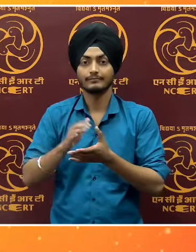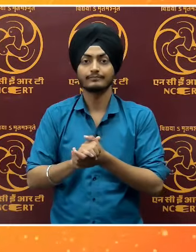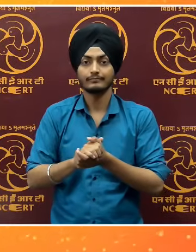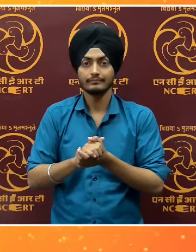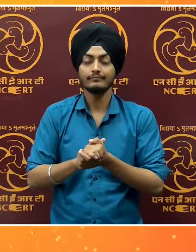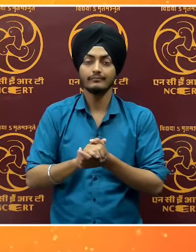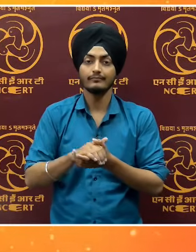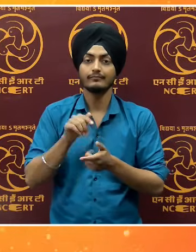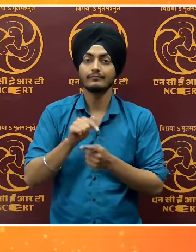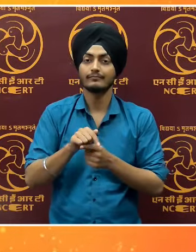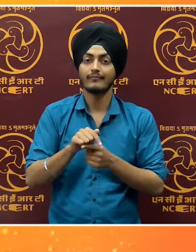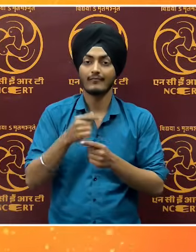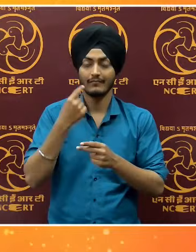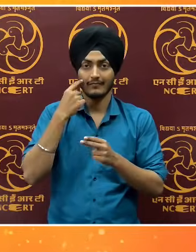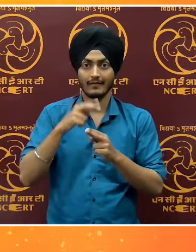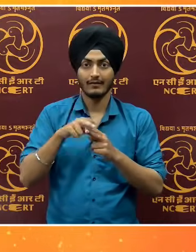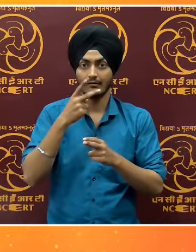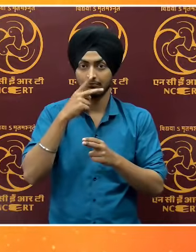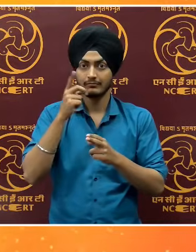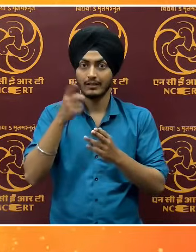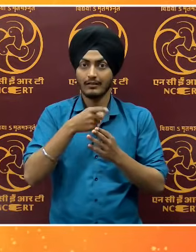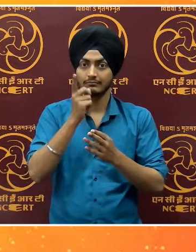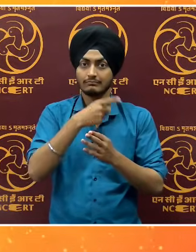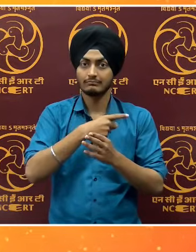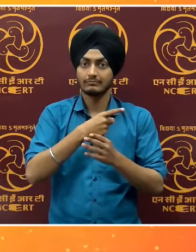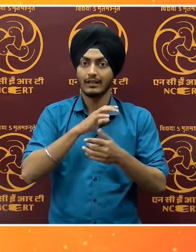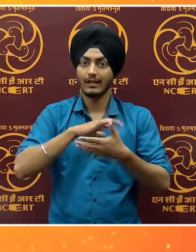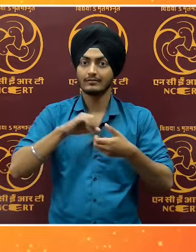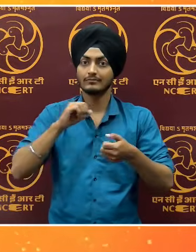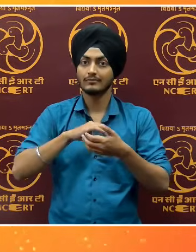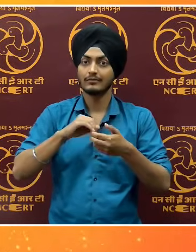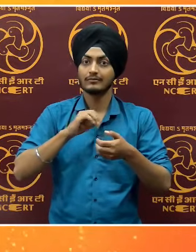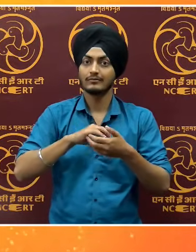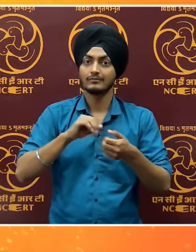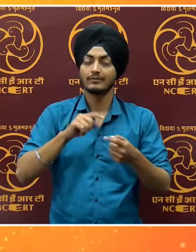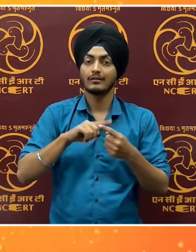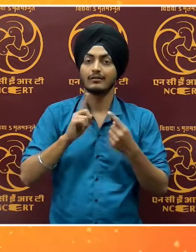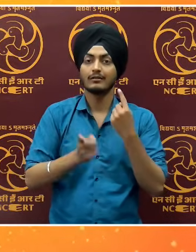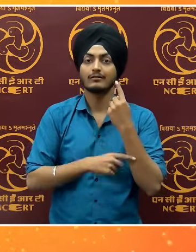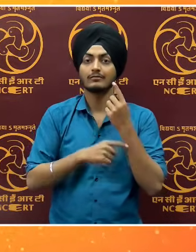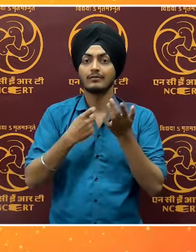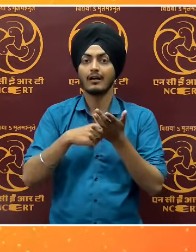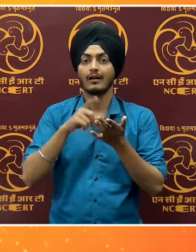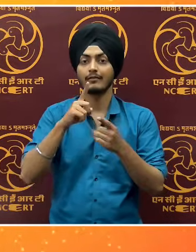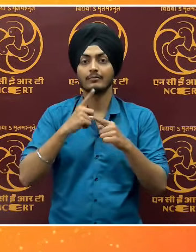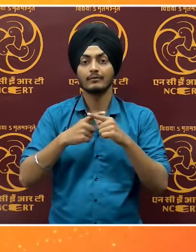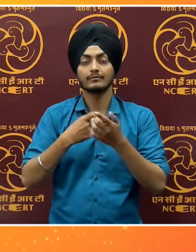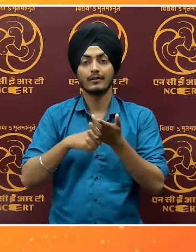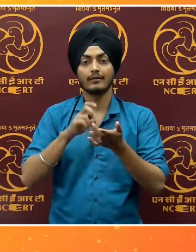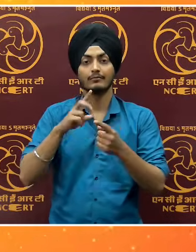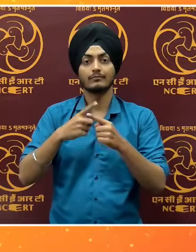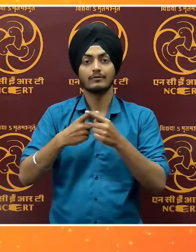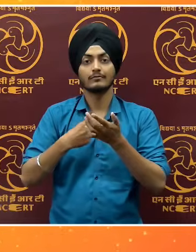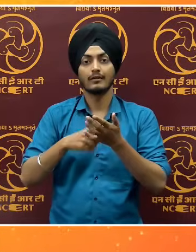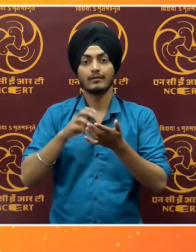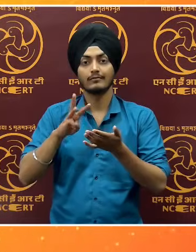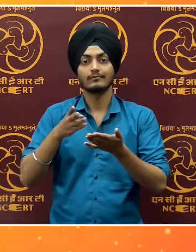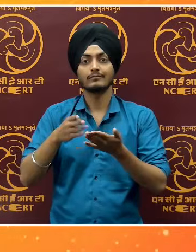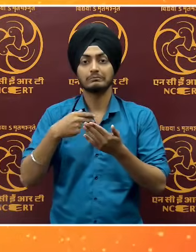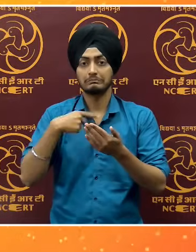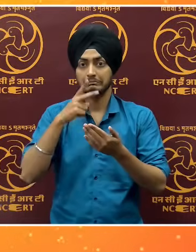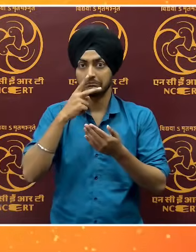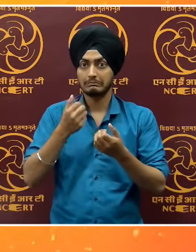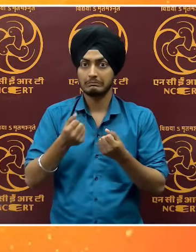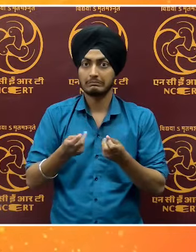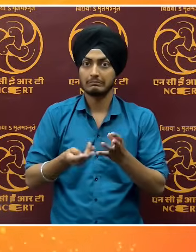R, if you cancel all this I, we will get R equal to R1 plus R2 plus R3. So the total resistance will increase if